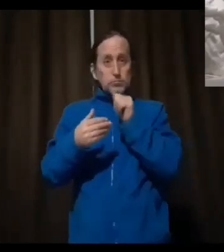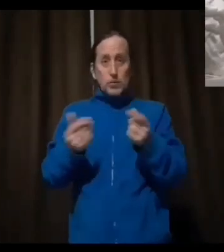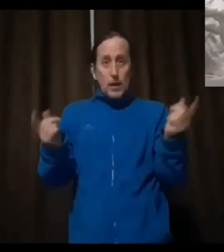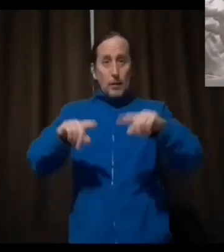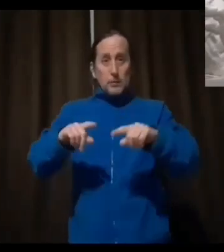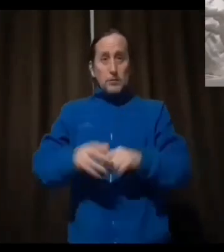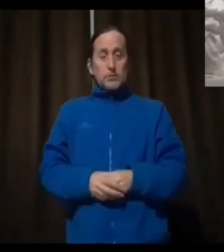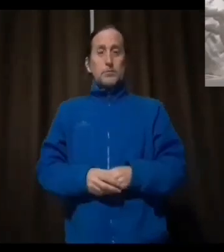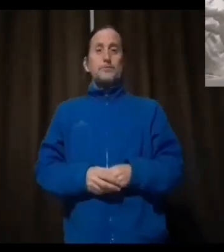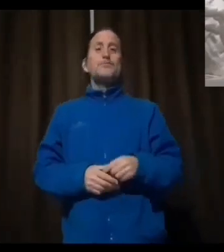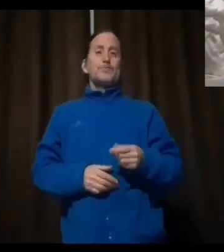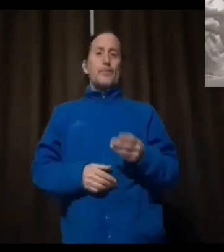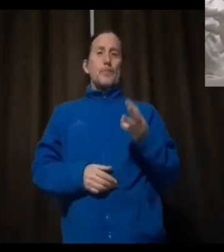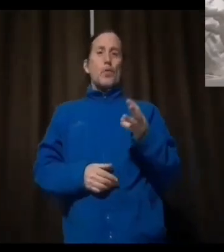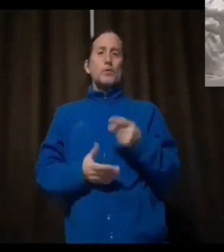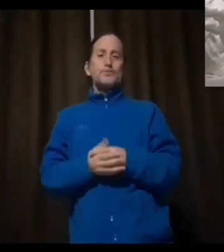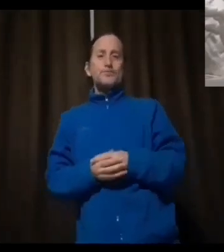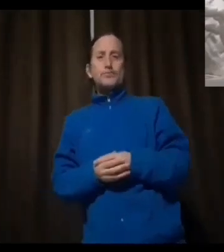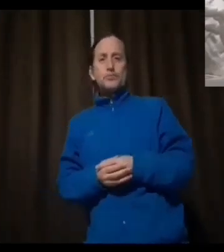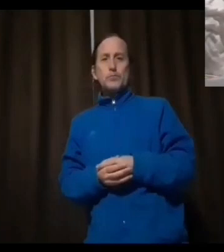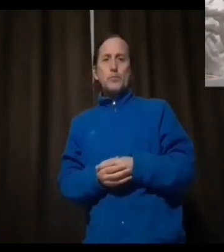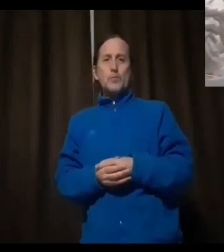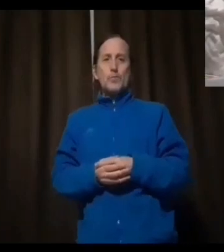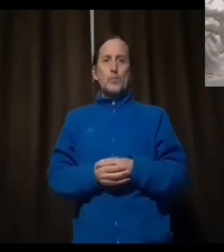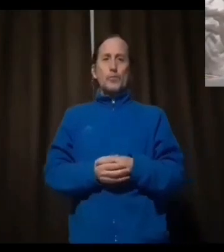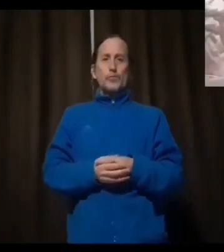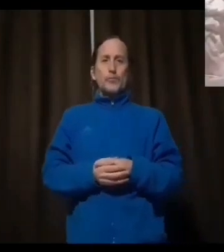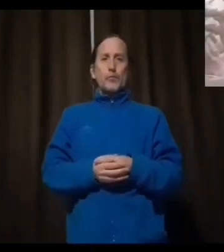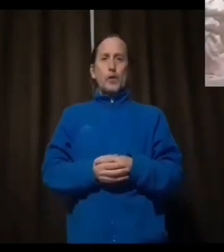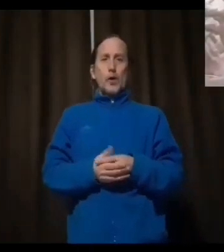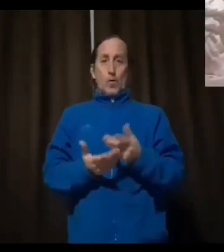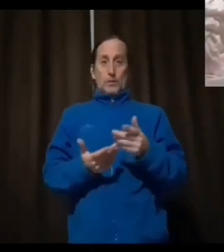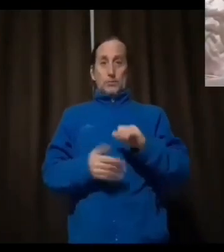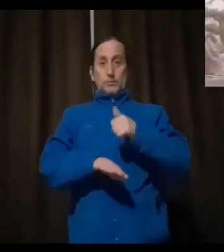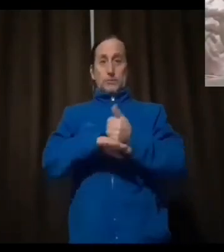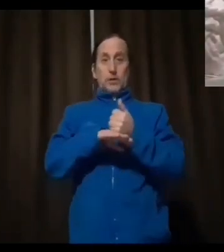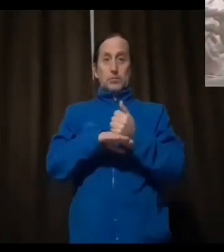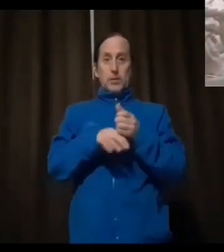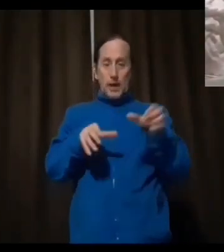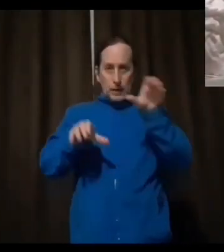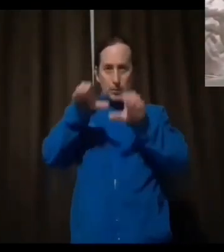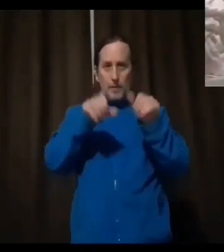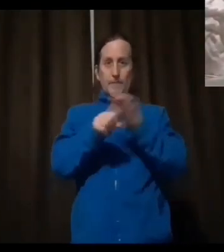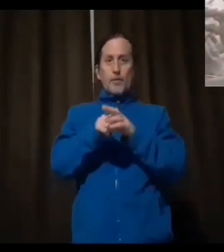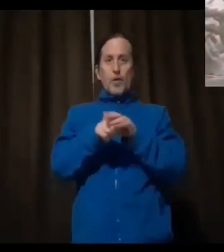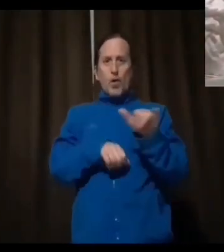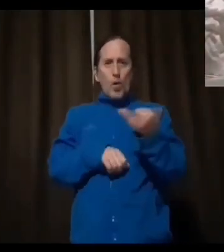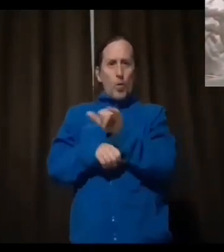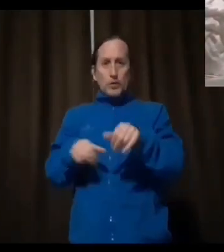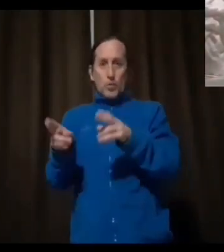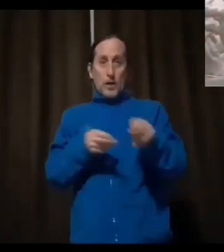the which way detection for which way next to see what happens. So from the evidence we have already,